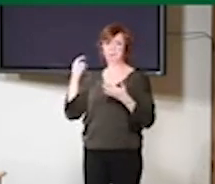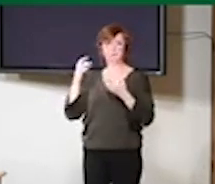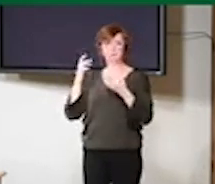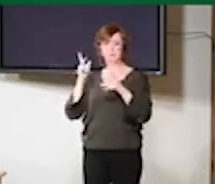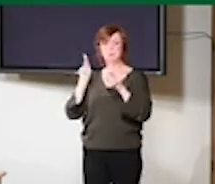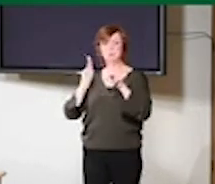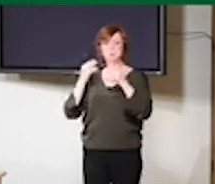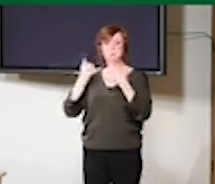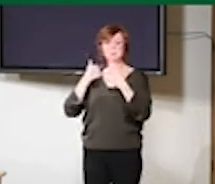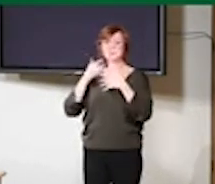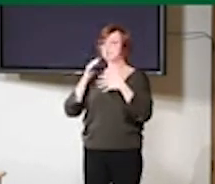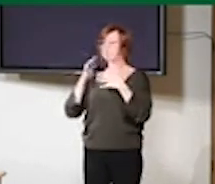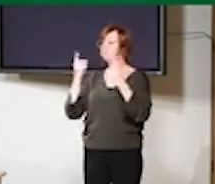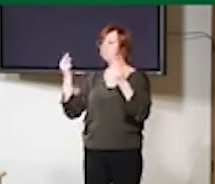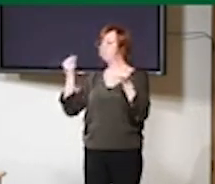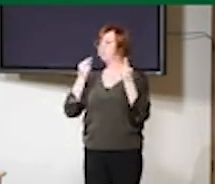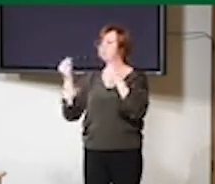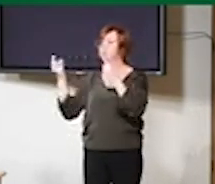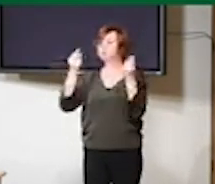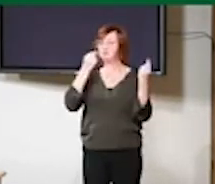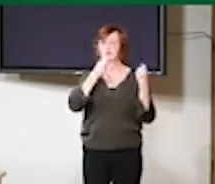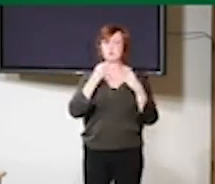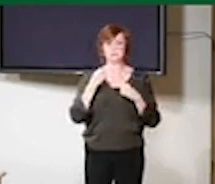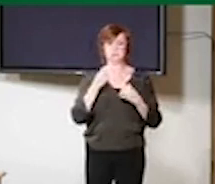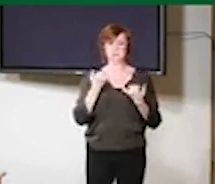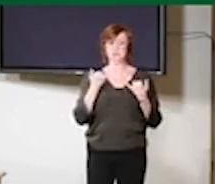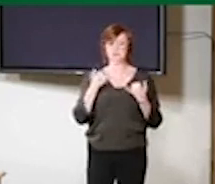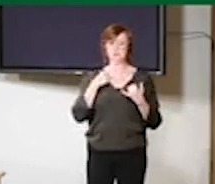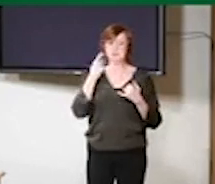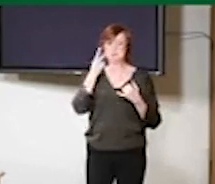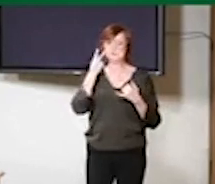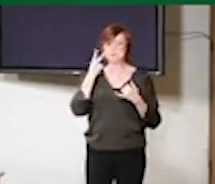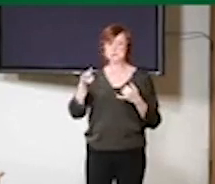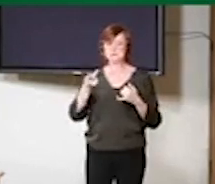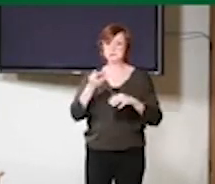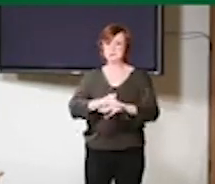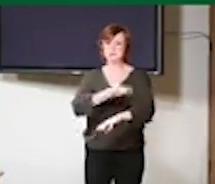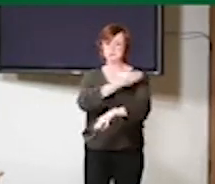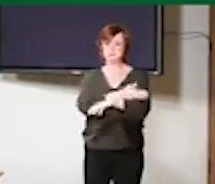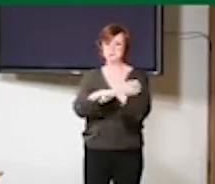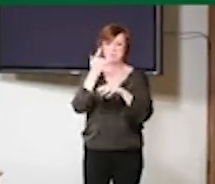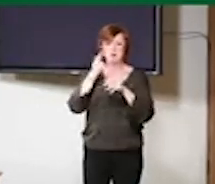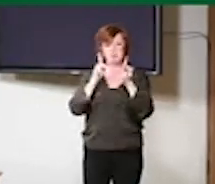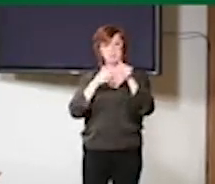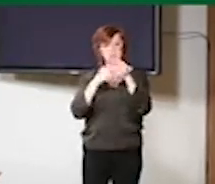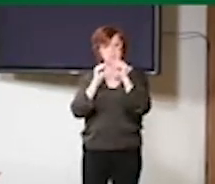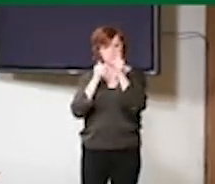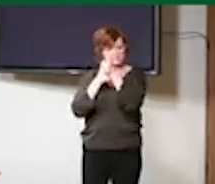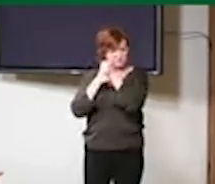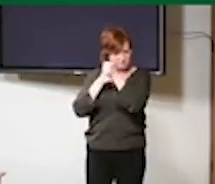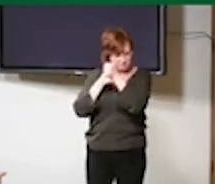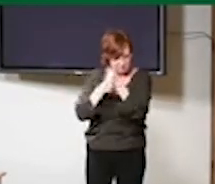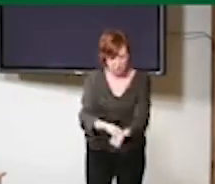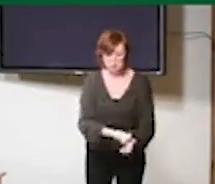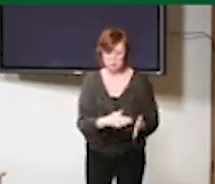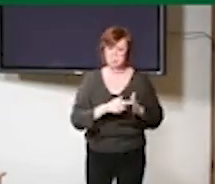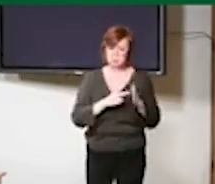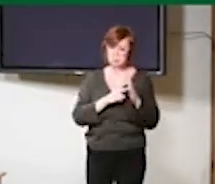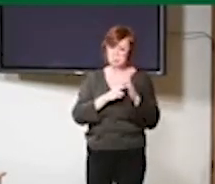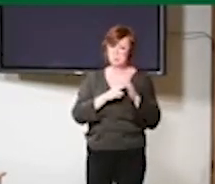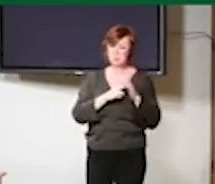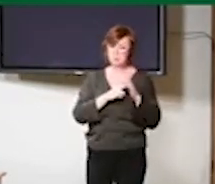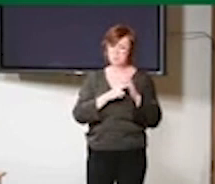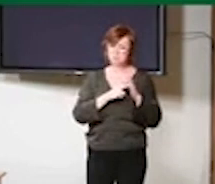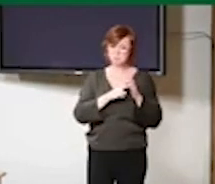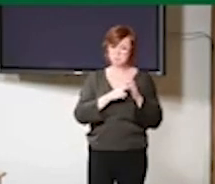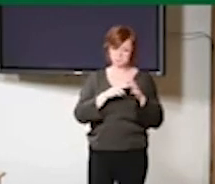we should take the opportunity to thank the people of the province for adhering to the restrictions that have been put in place. Second, I would say